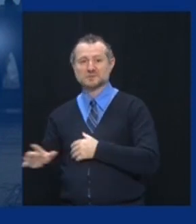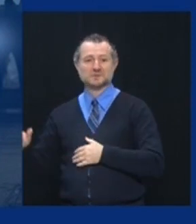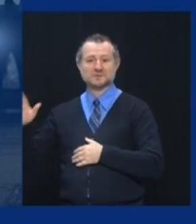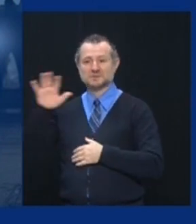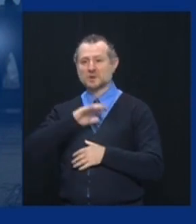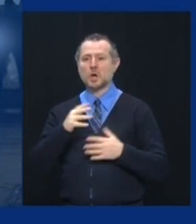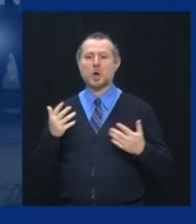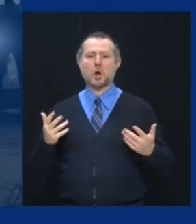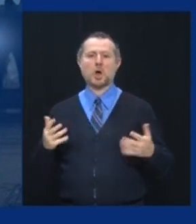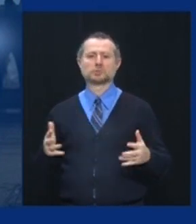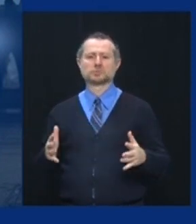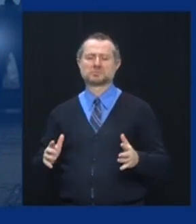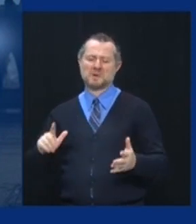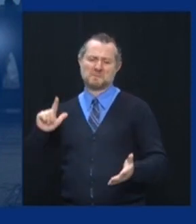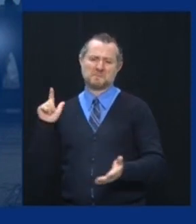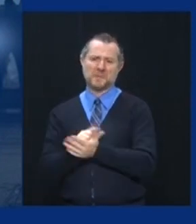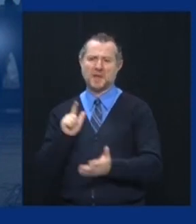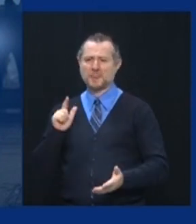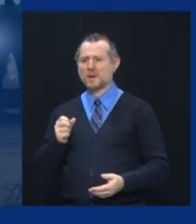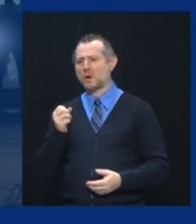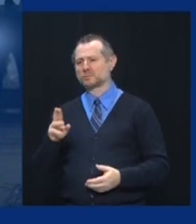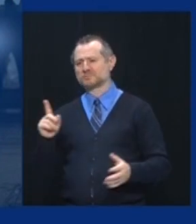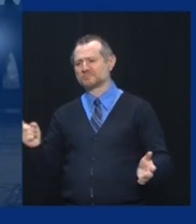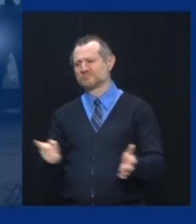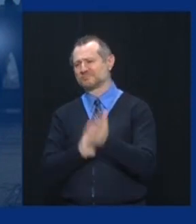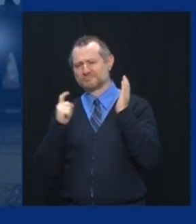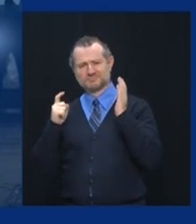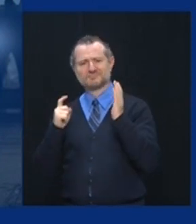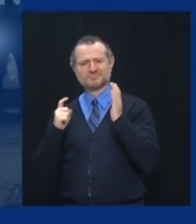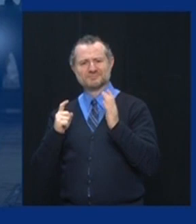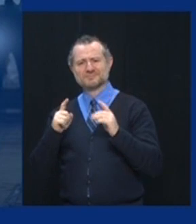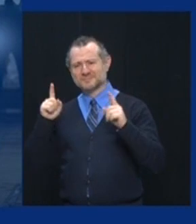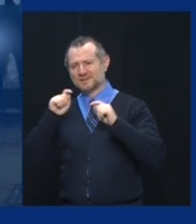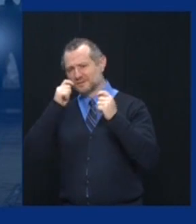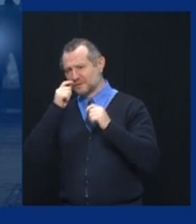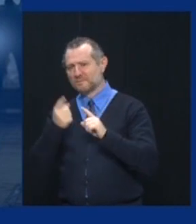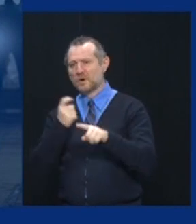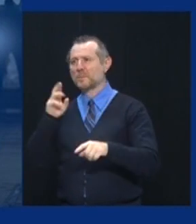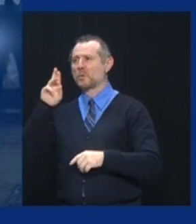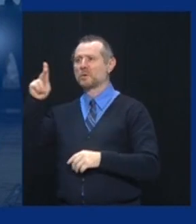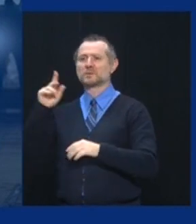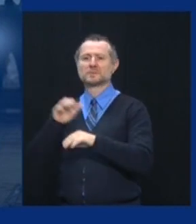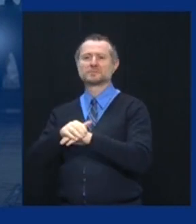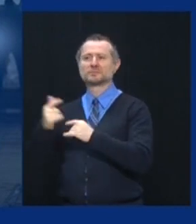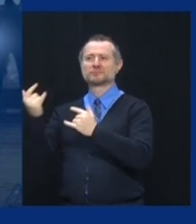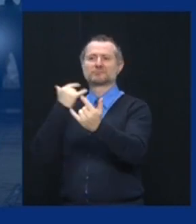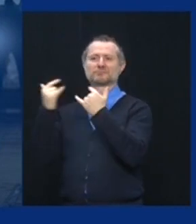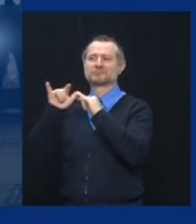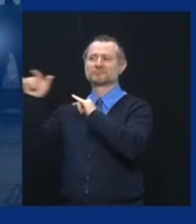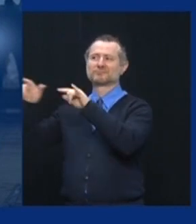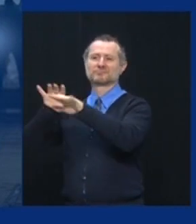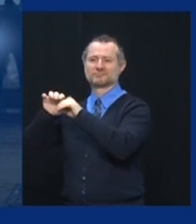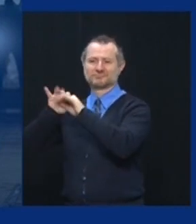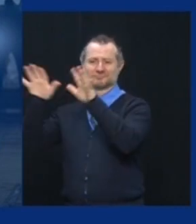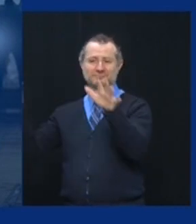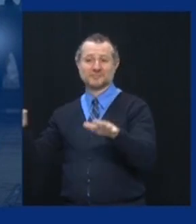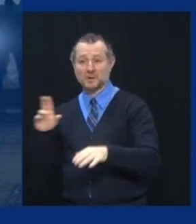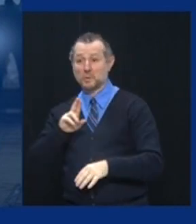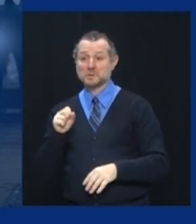banned or required testing of UK travelers before the United States acted.